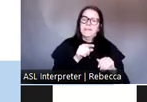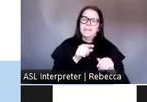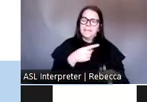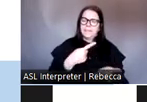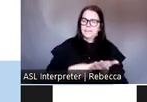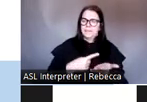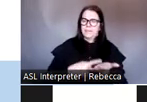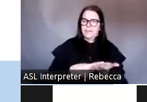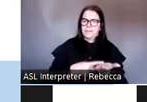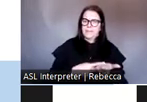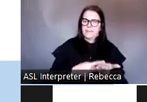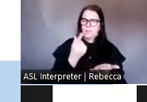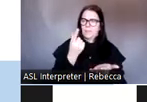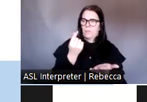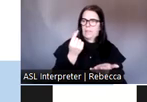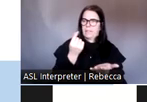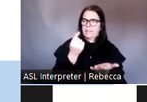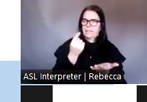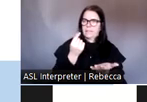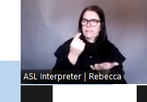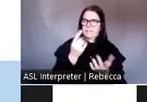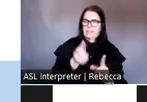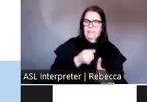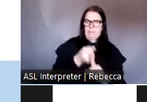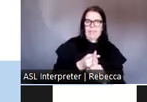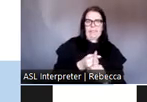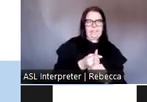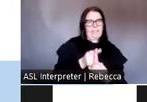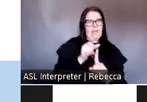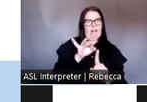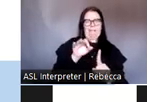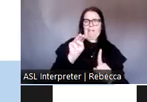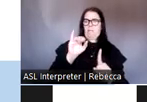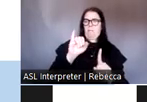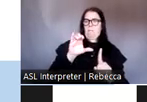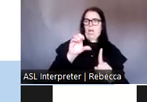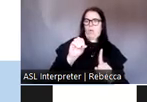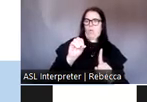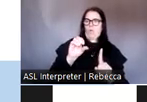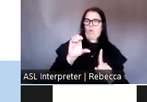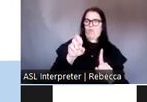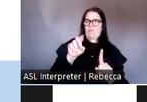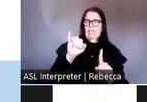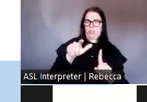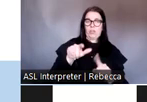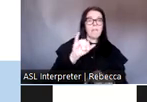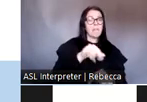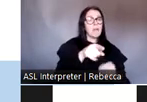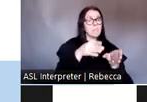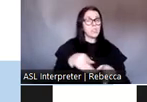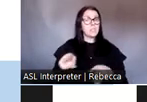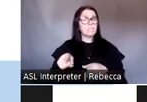what are some of the practical impacts of micro-credentials? And this individual who is interviewed for this article is